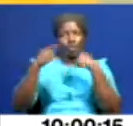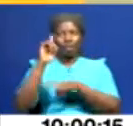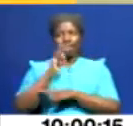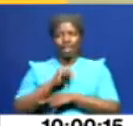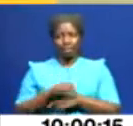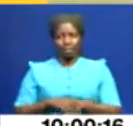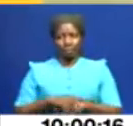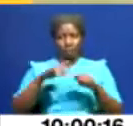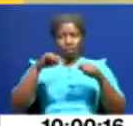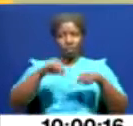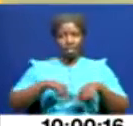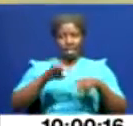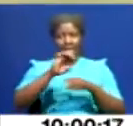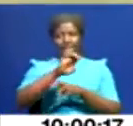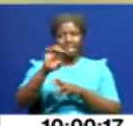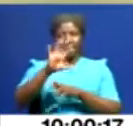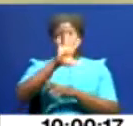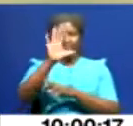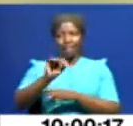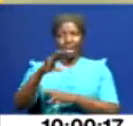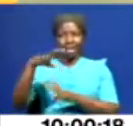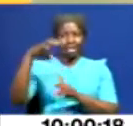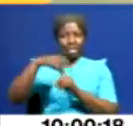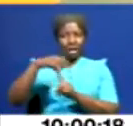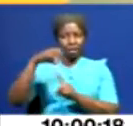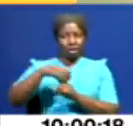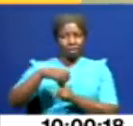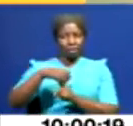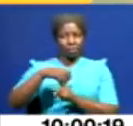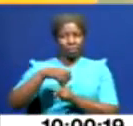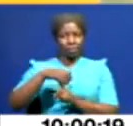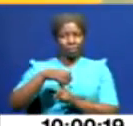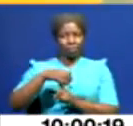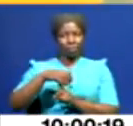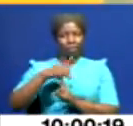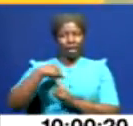particular East African Championship,